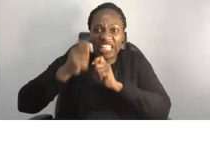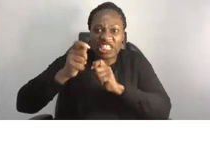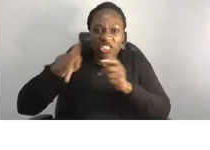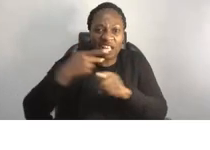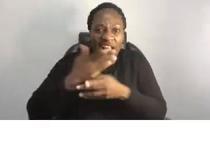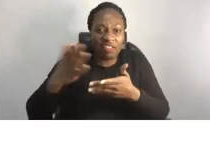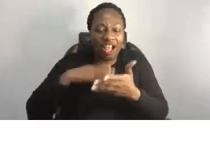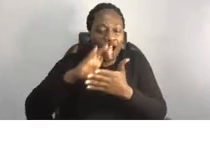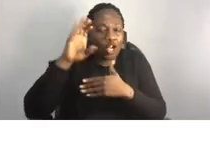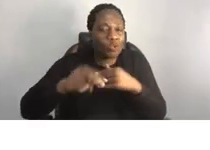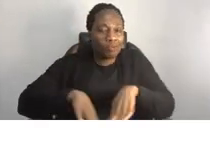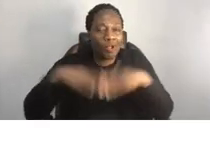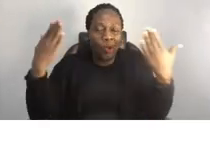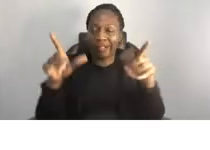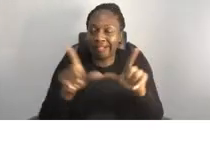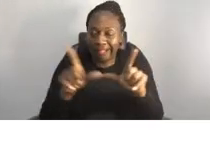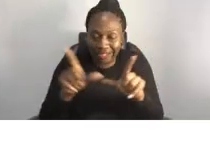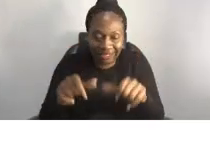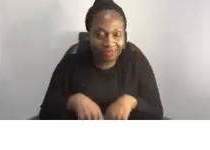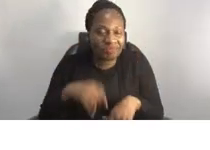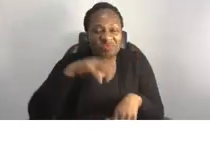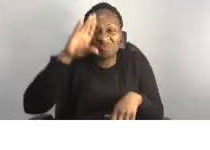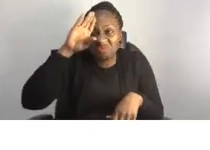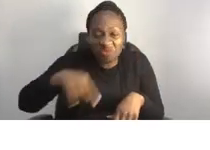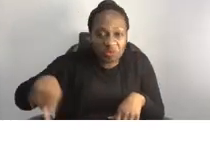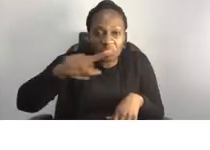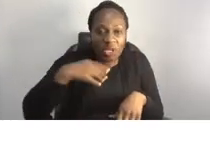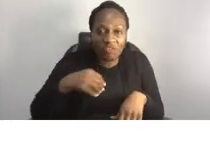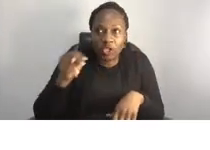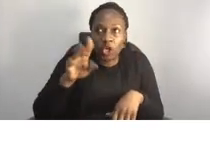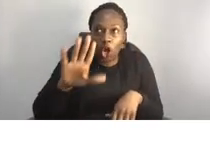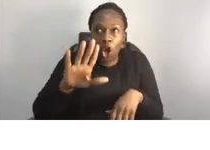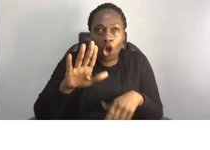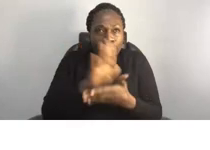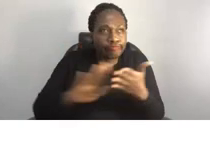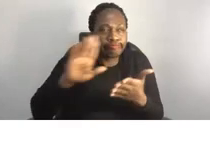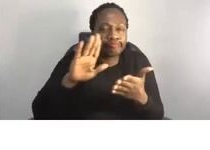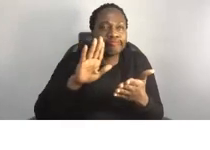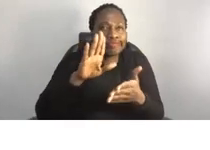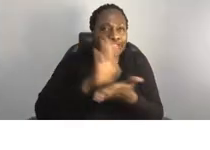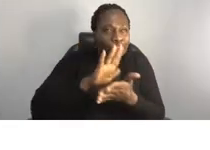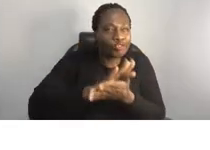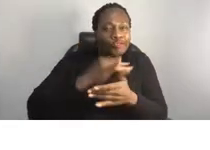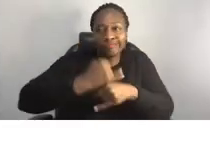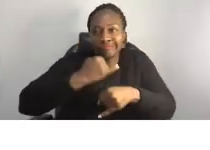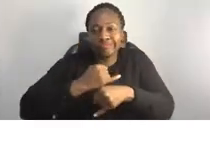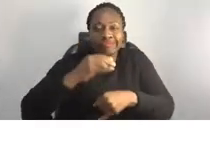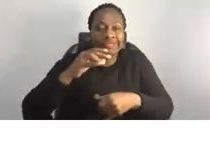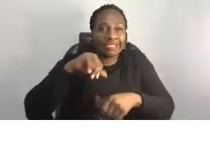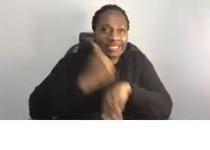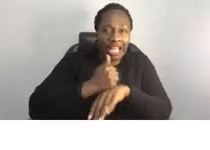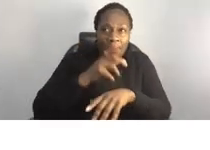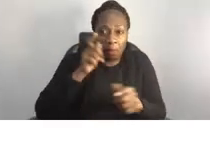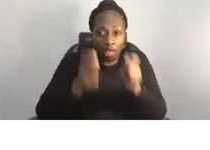of our curriculum is openly licensed. We know you have your own institutional setting, and you may want to use some of our curriculum, but adapt